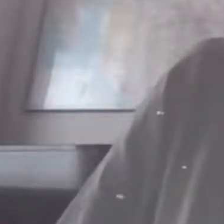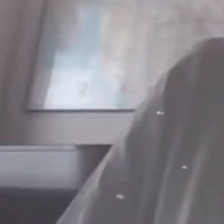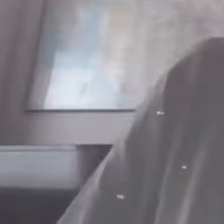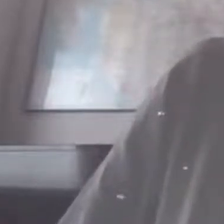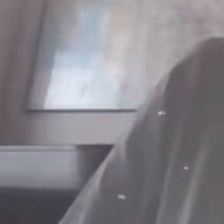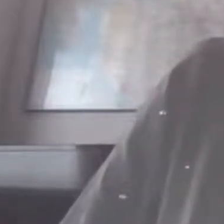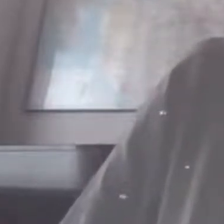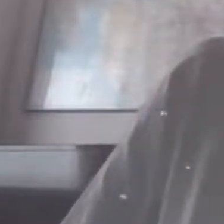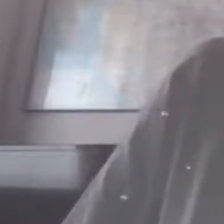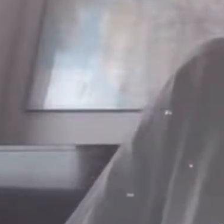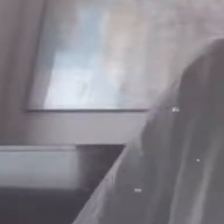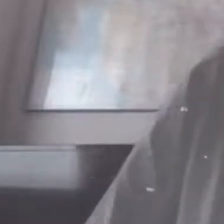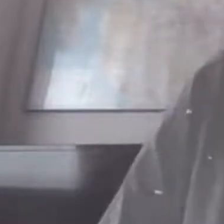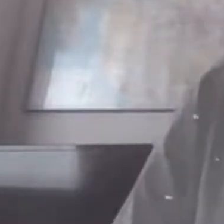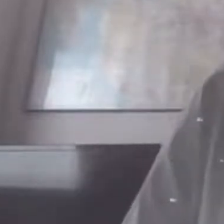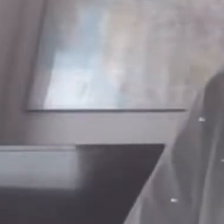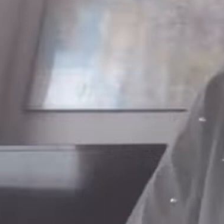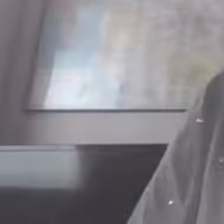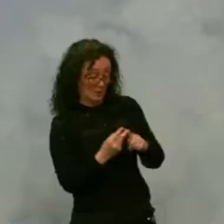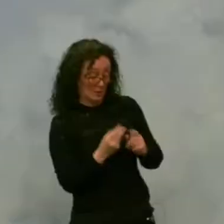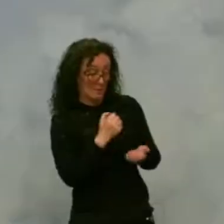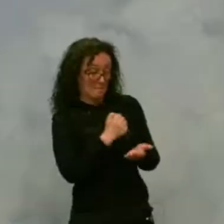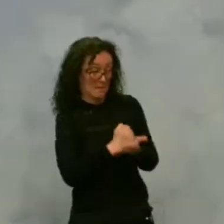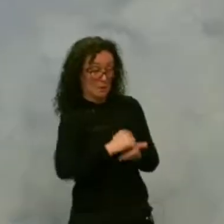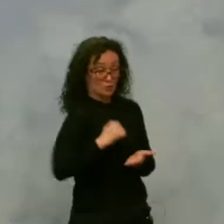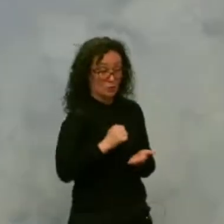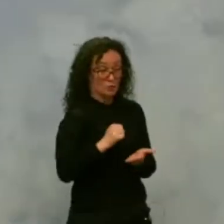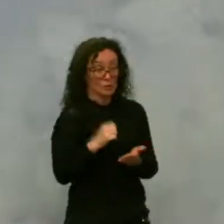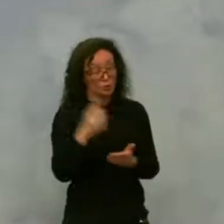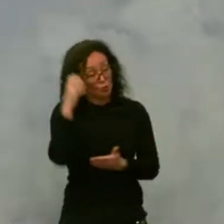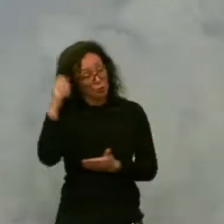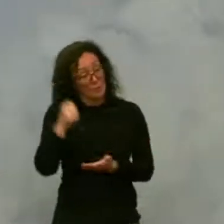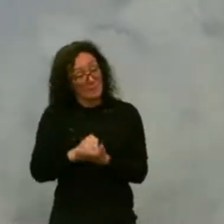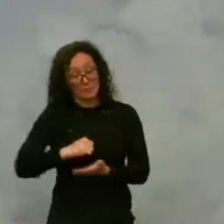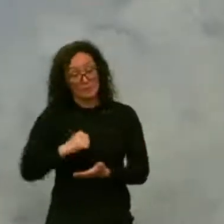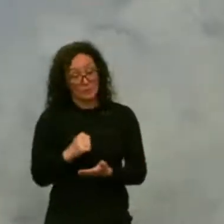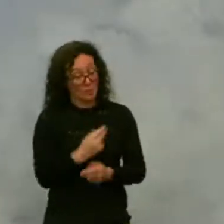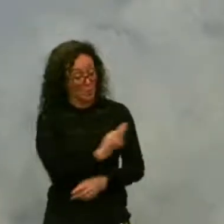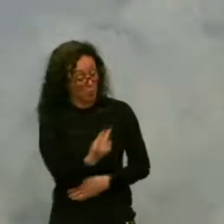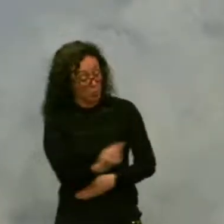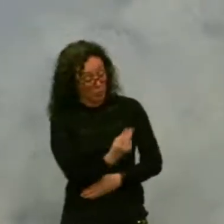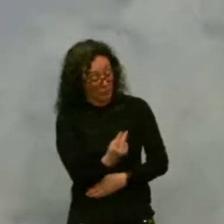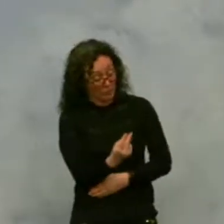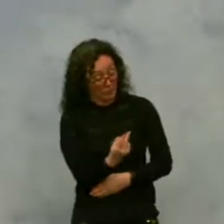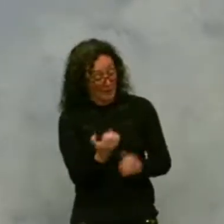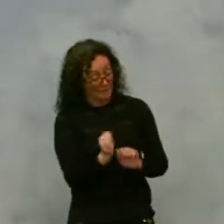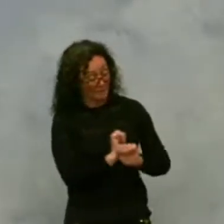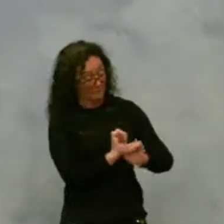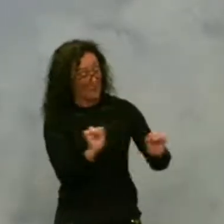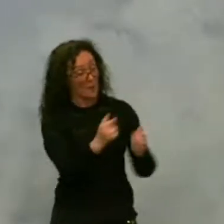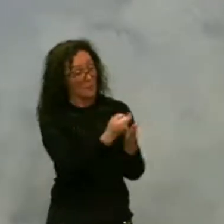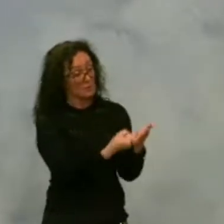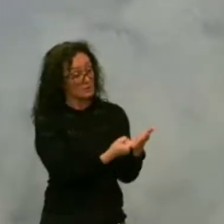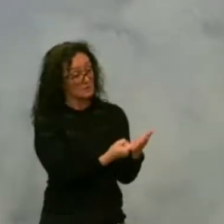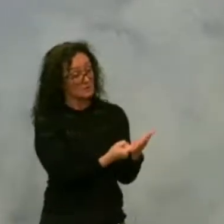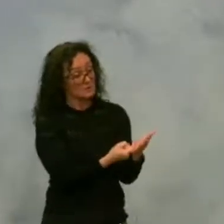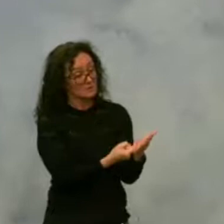using this year, the Bank of Scotland and the Royal Bank of Scotland. And both of those banks have their own policies